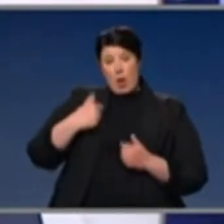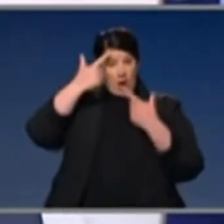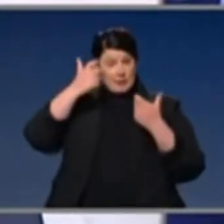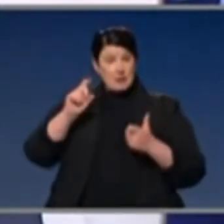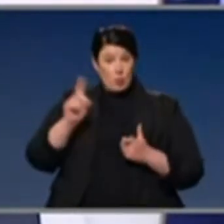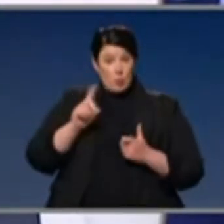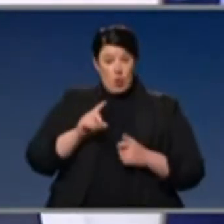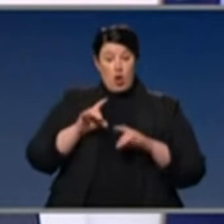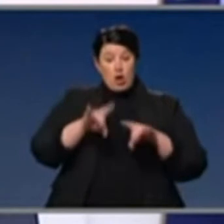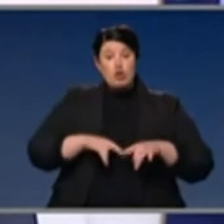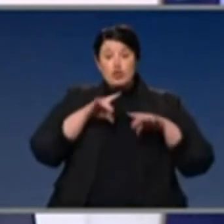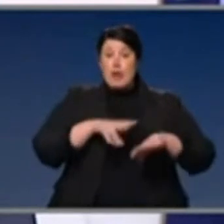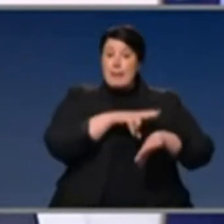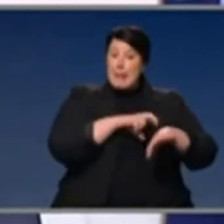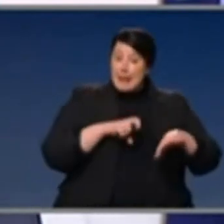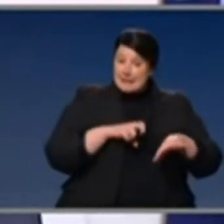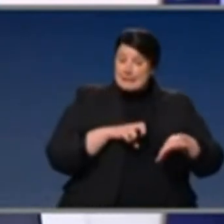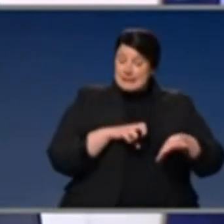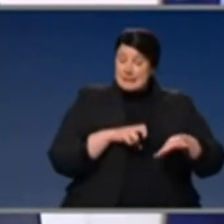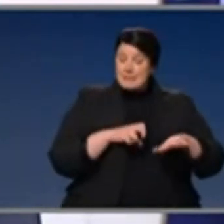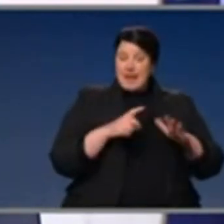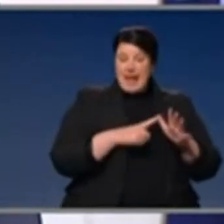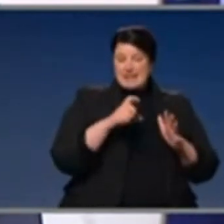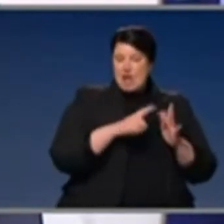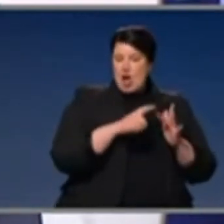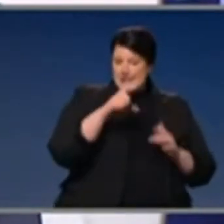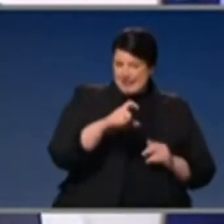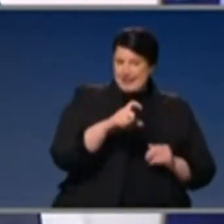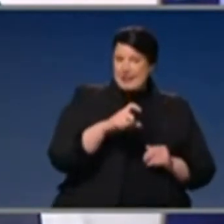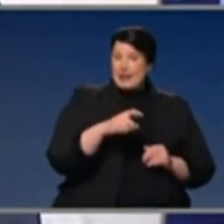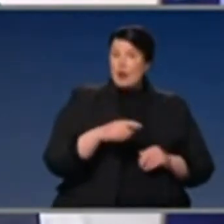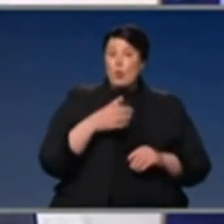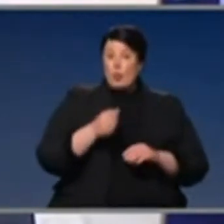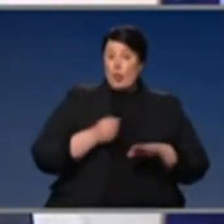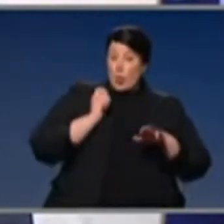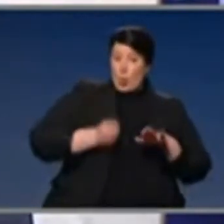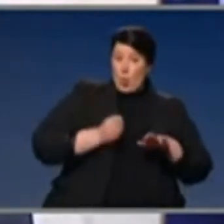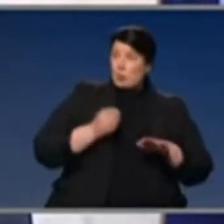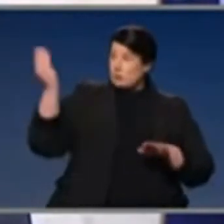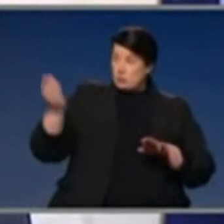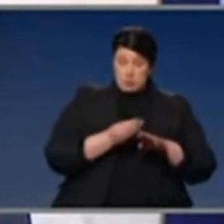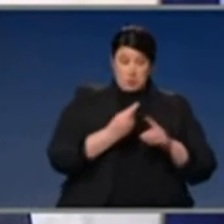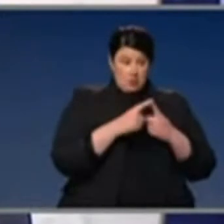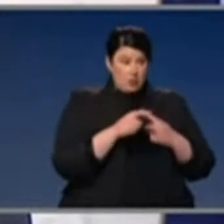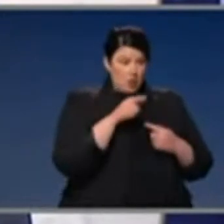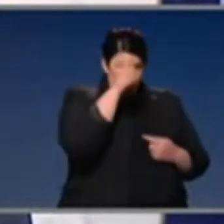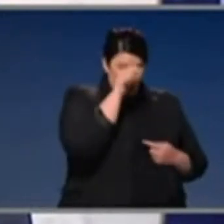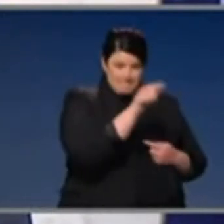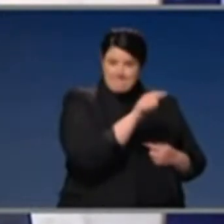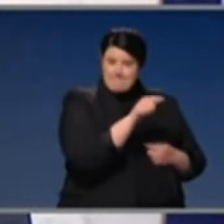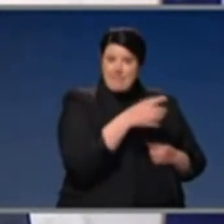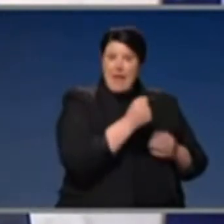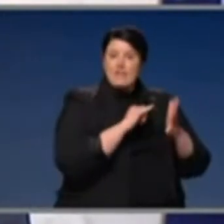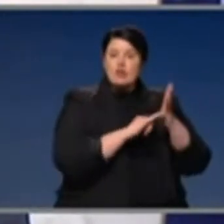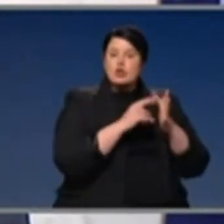that the Australian Federal Police, or the ACIC, with a warrant from a court, knowing that somebody operating a